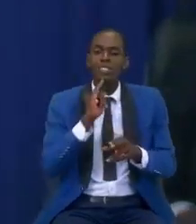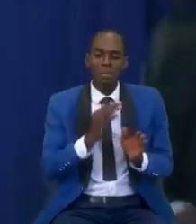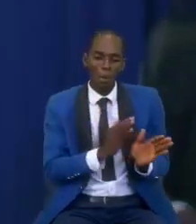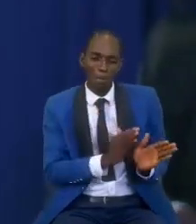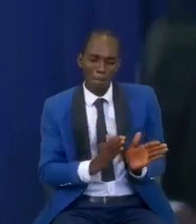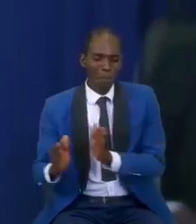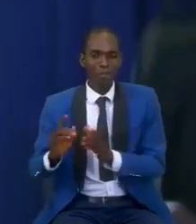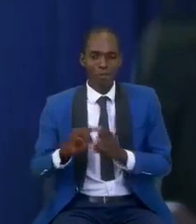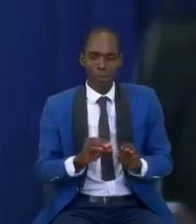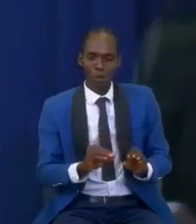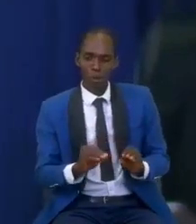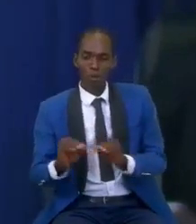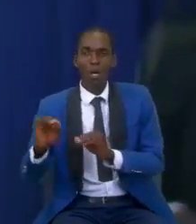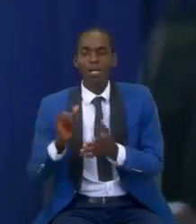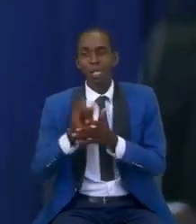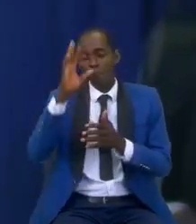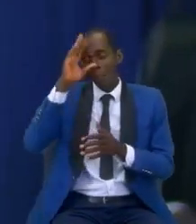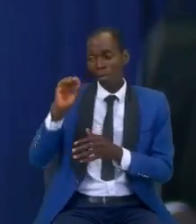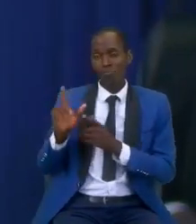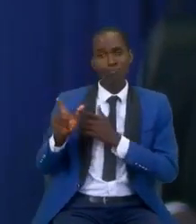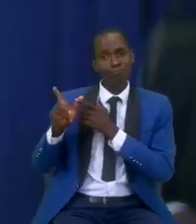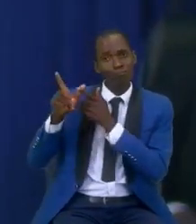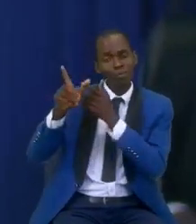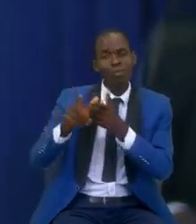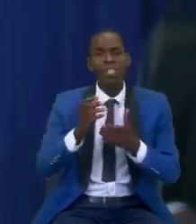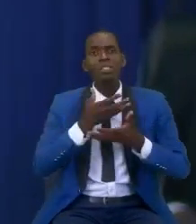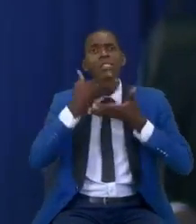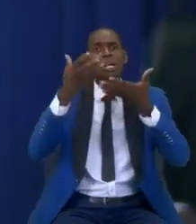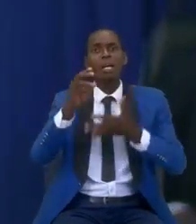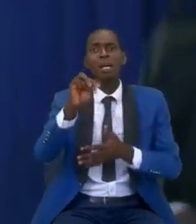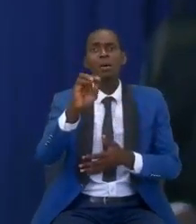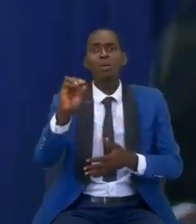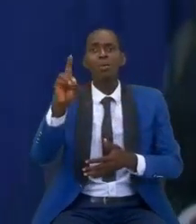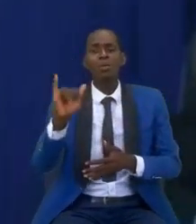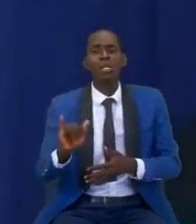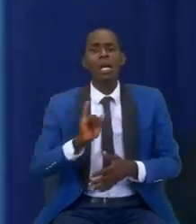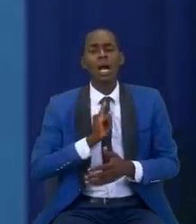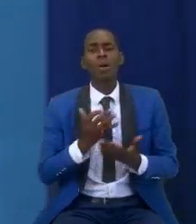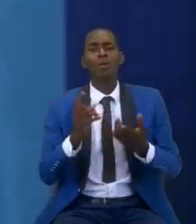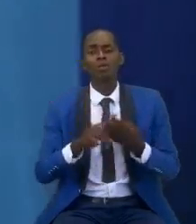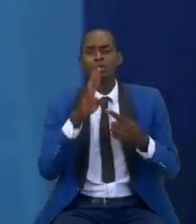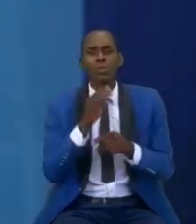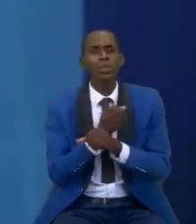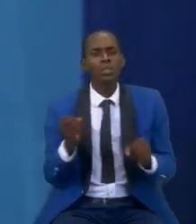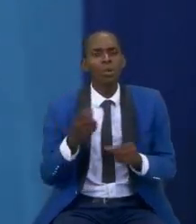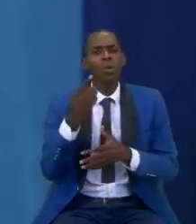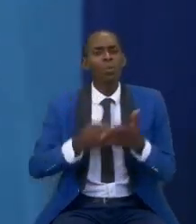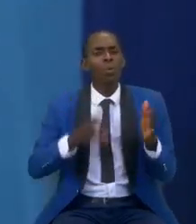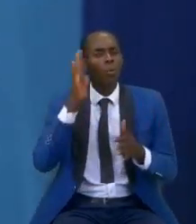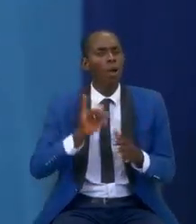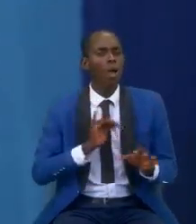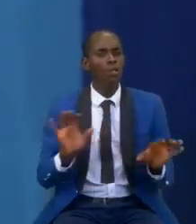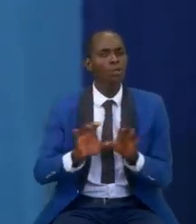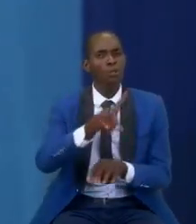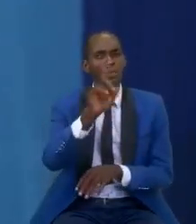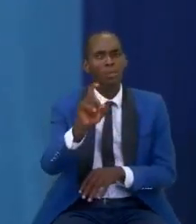want to be saved. What do I do? And Moody said, all at